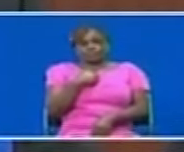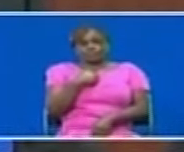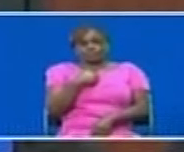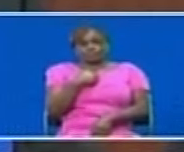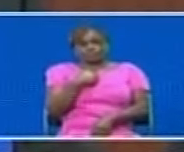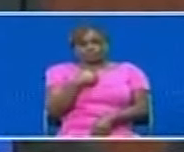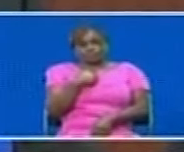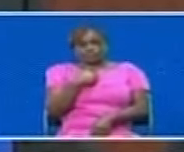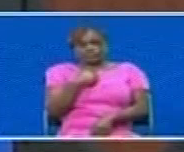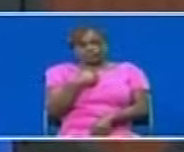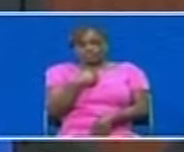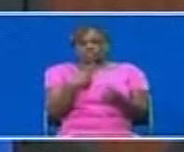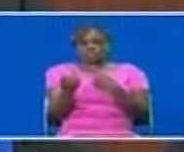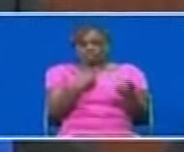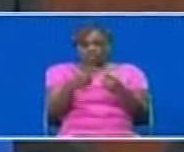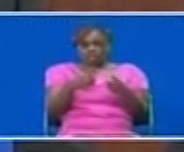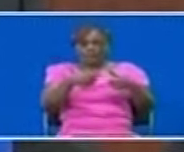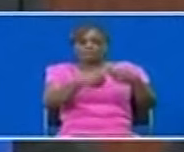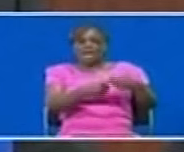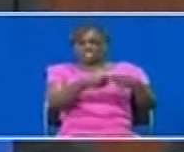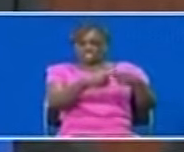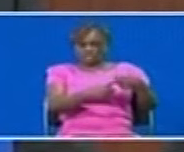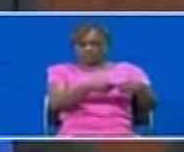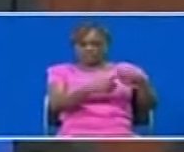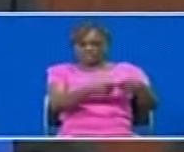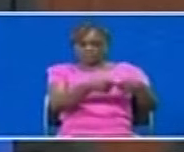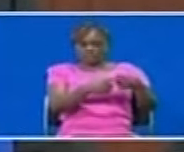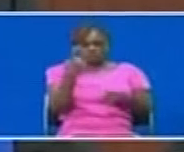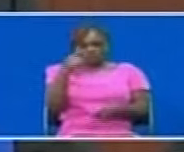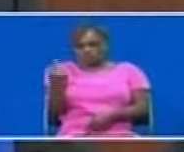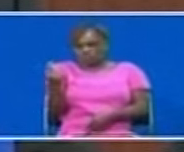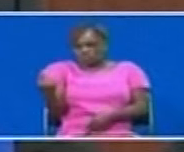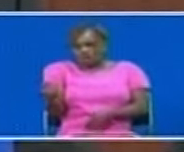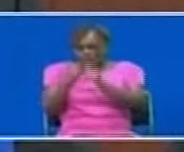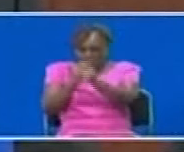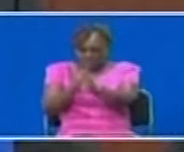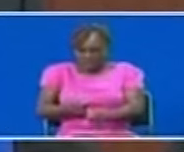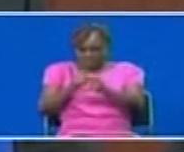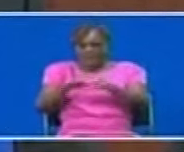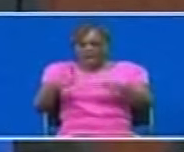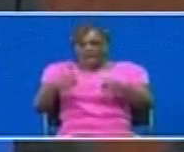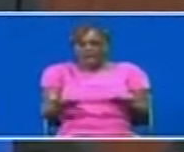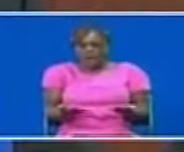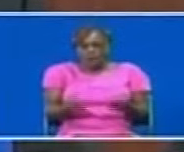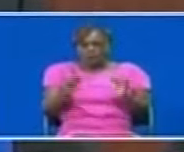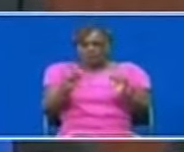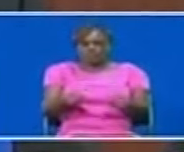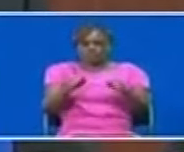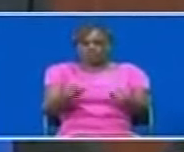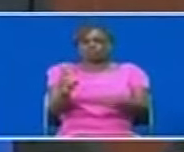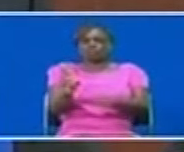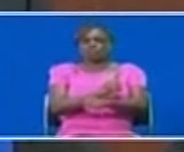Braz Agro, who will also be talking about machinery for the small scale farmer and how it can be